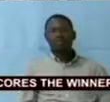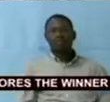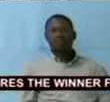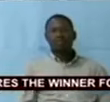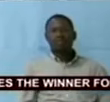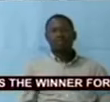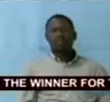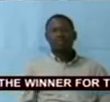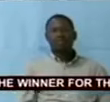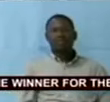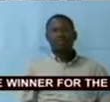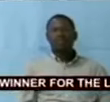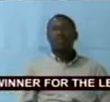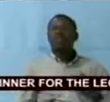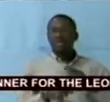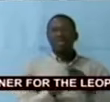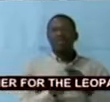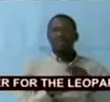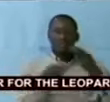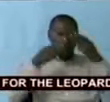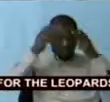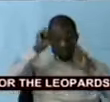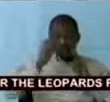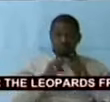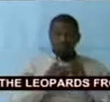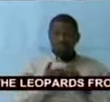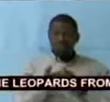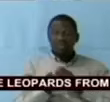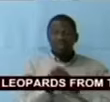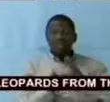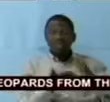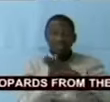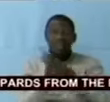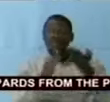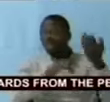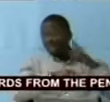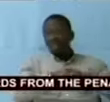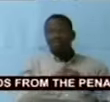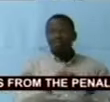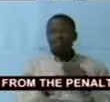So it was passed at that time. The objective may have been laudable.